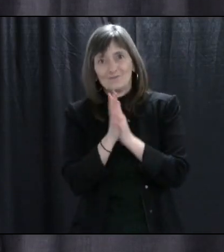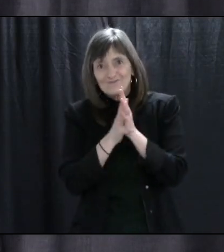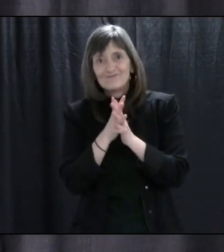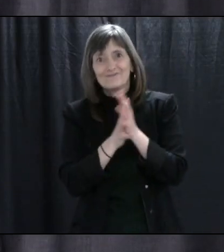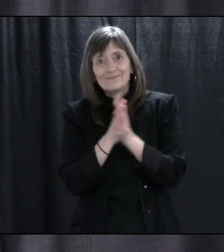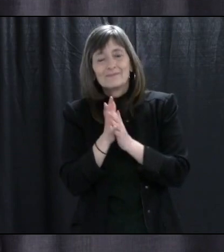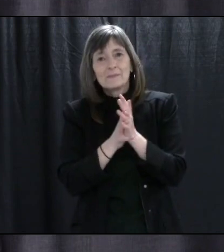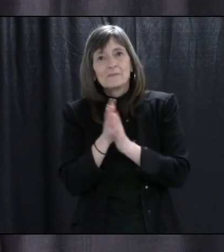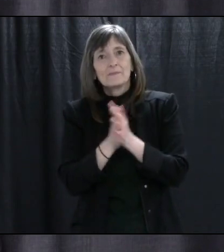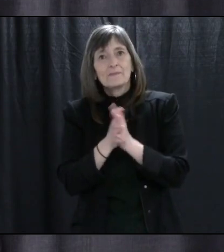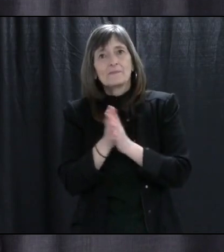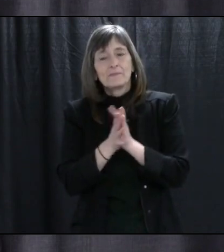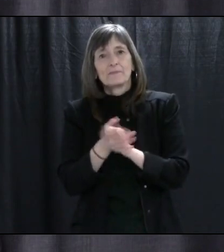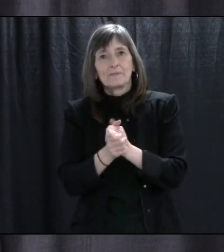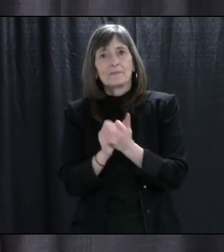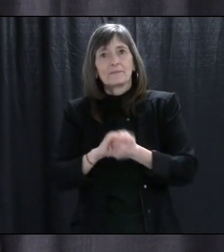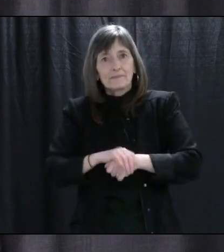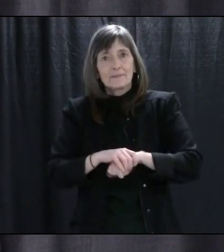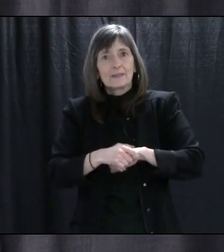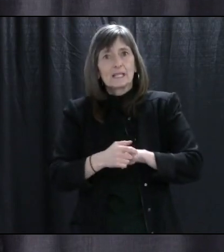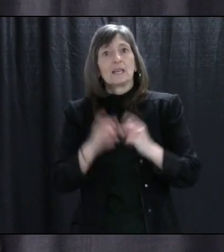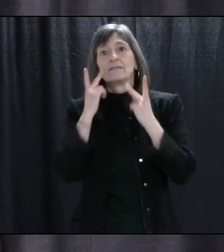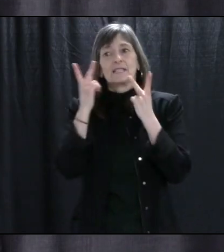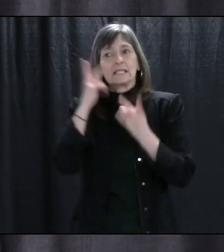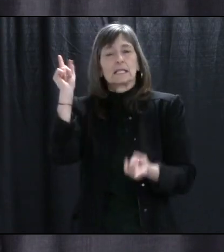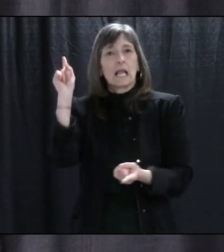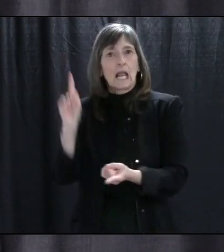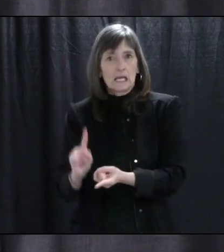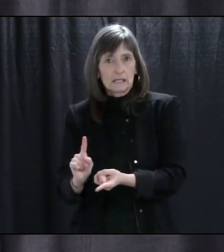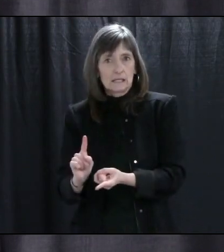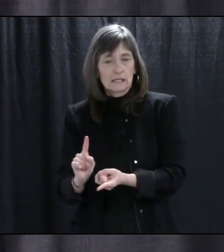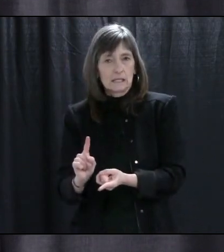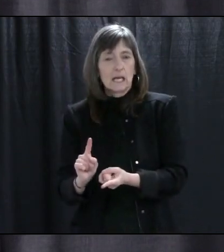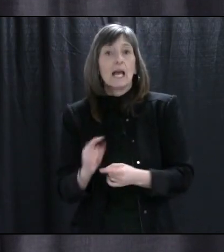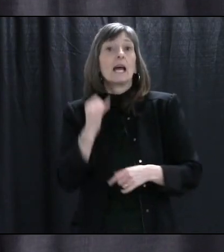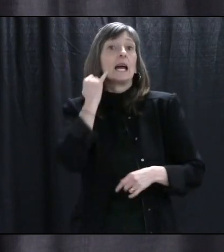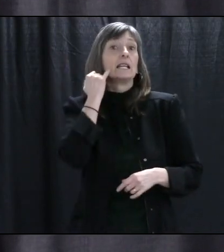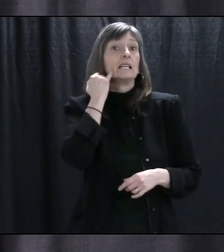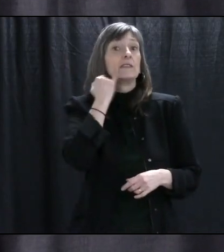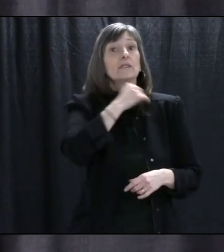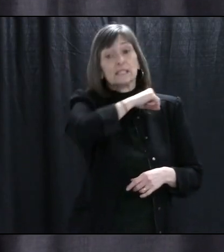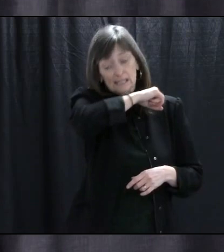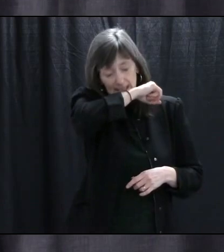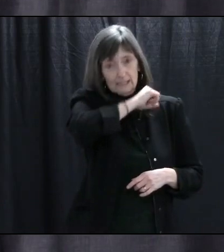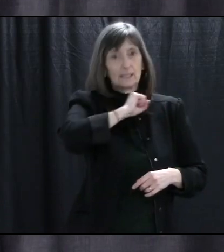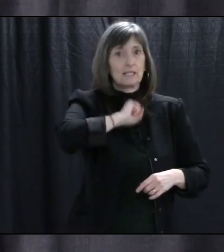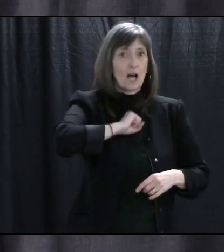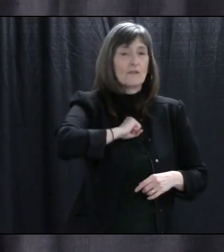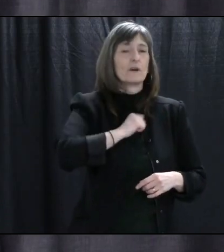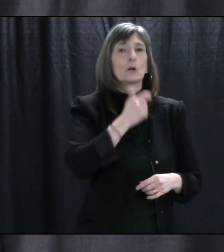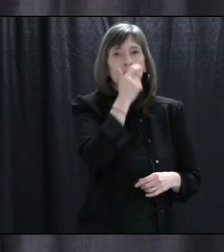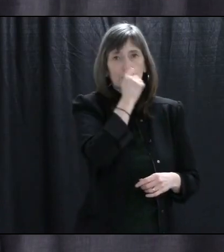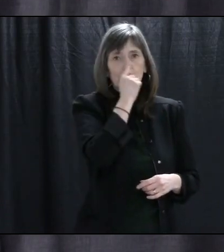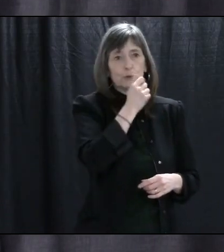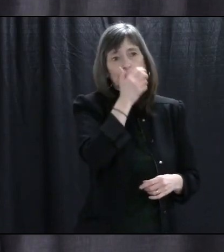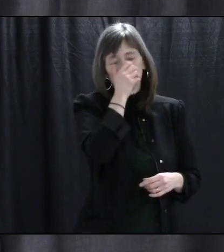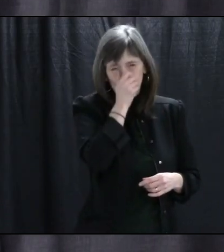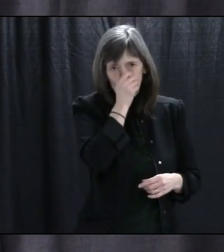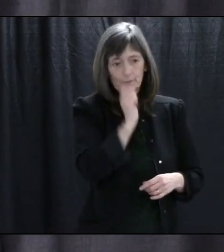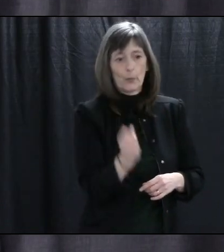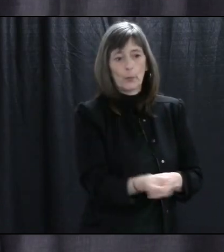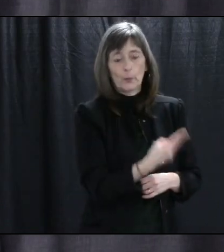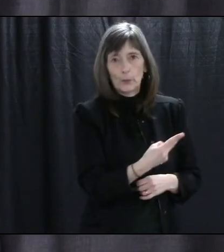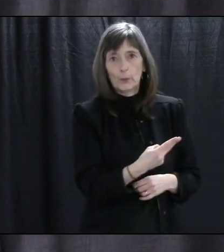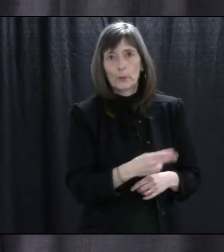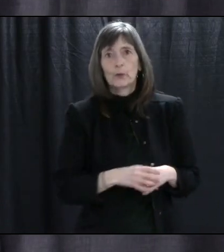and exposure to others, and covering your cough with tissues or your sleeve. These measures will work to reduce the spread of